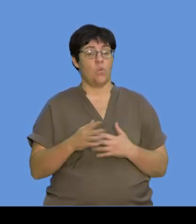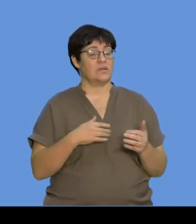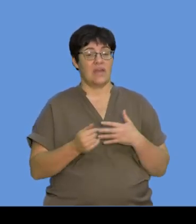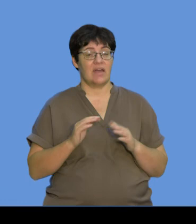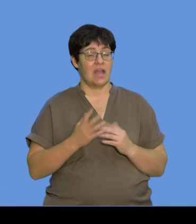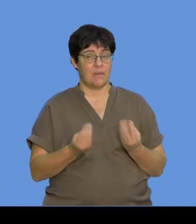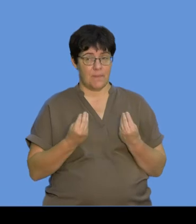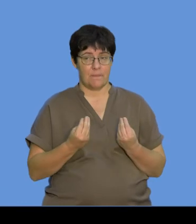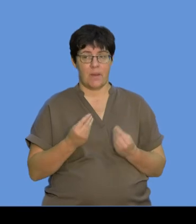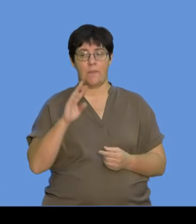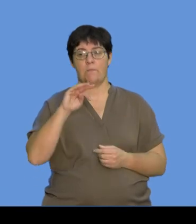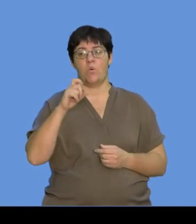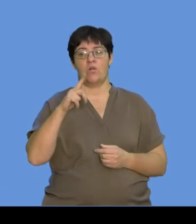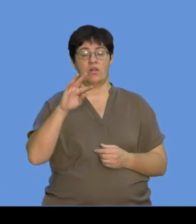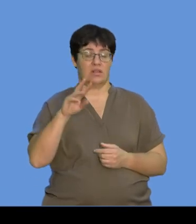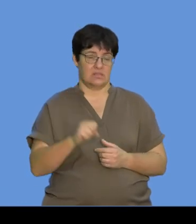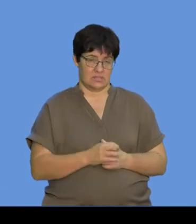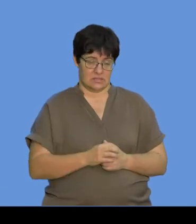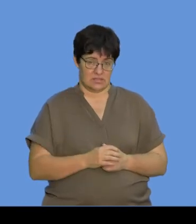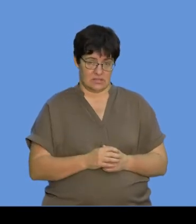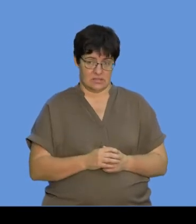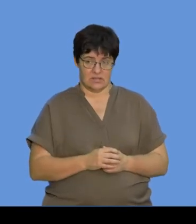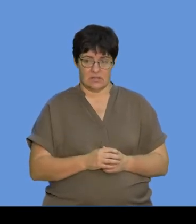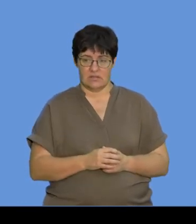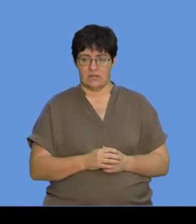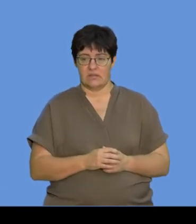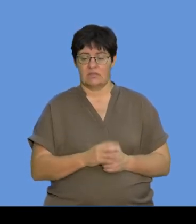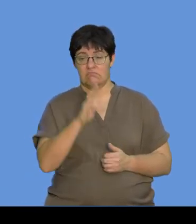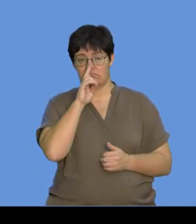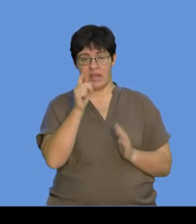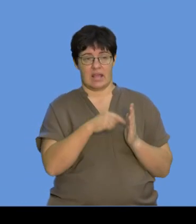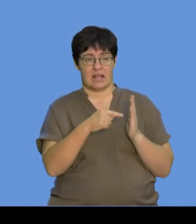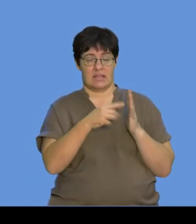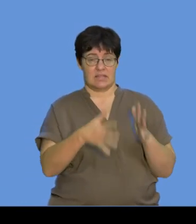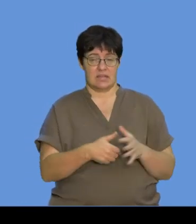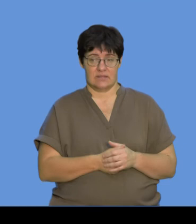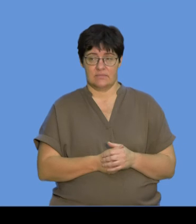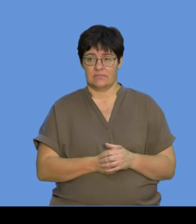in moles, all right? Okay, so if we go to our calculator,